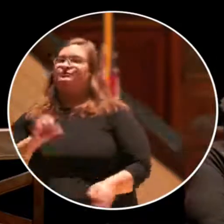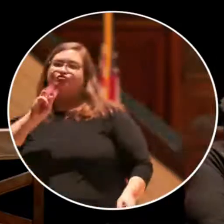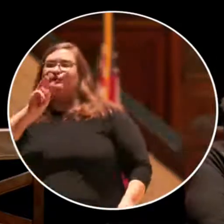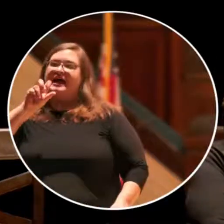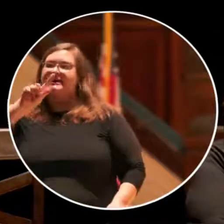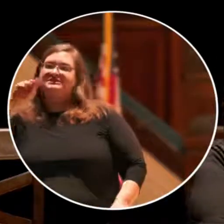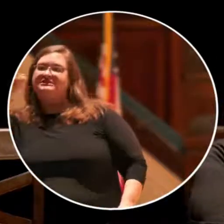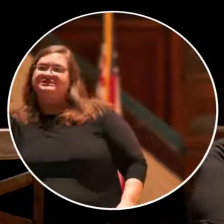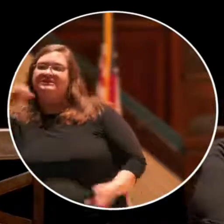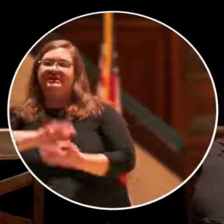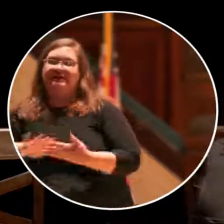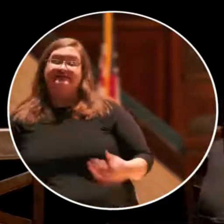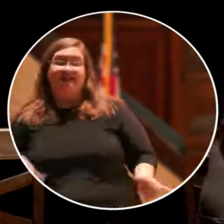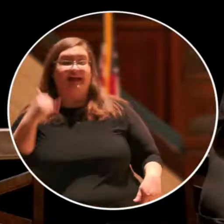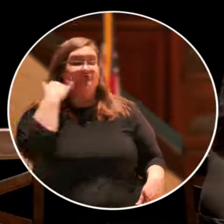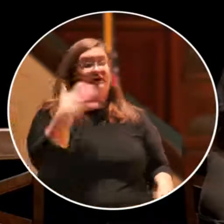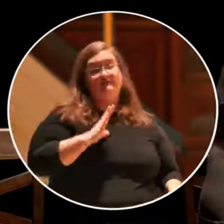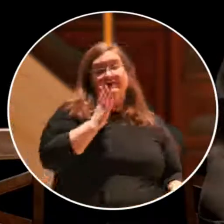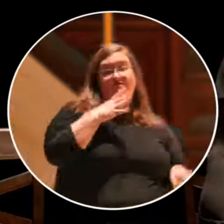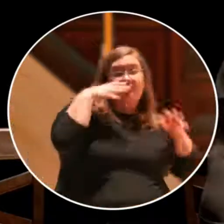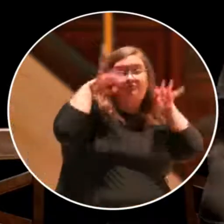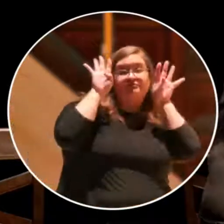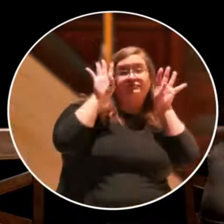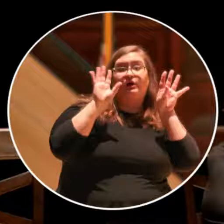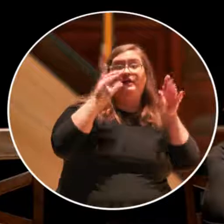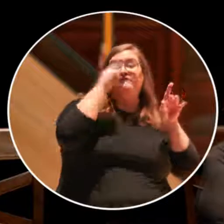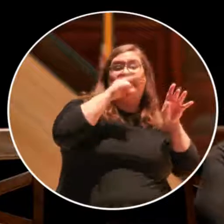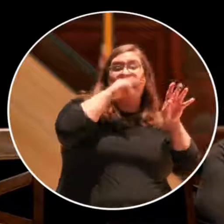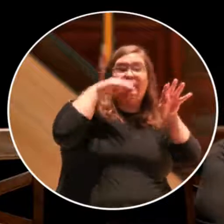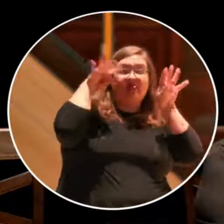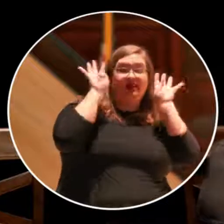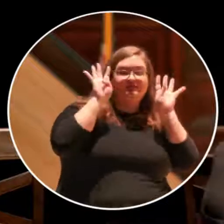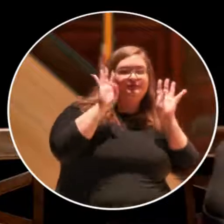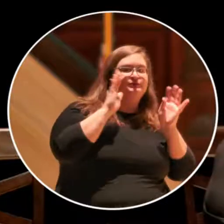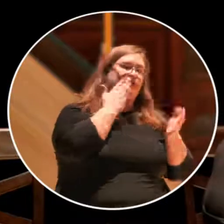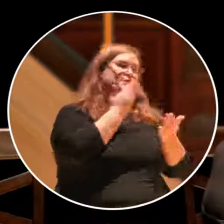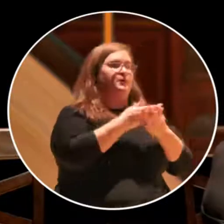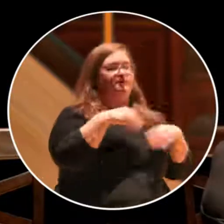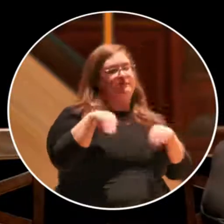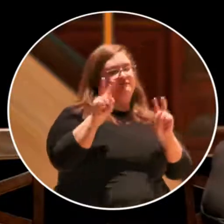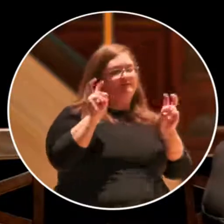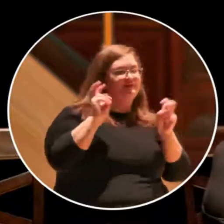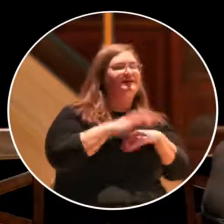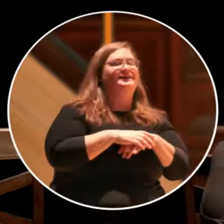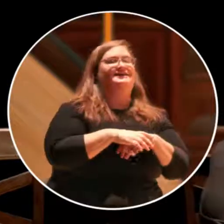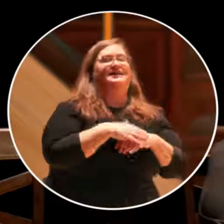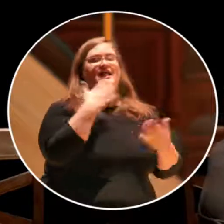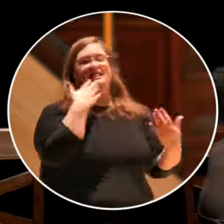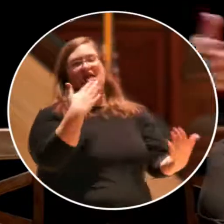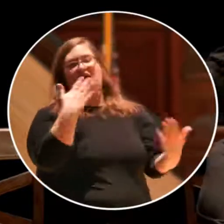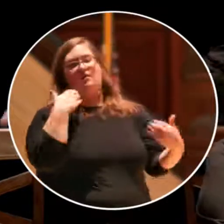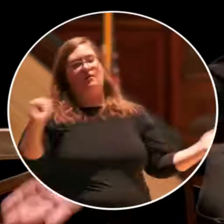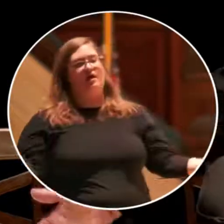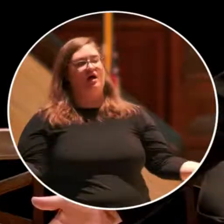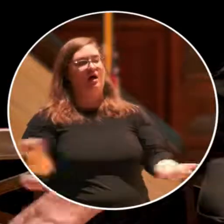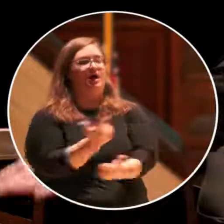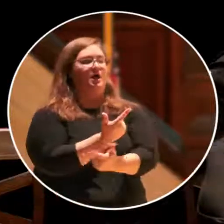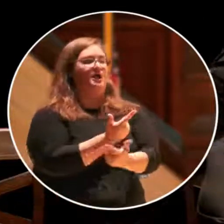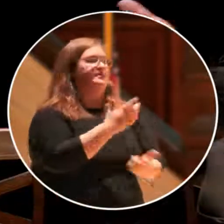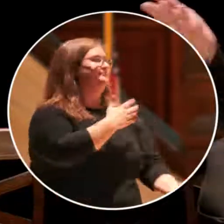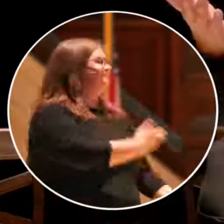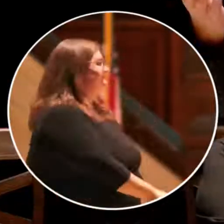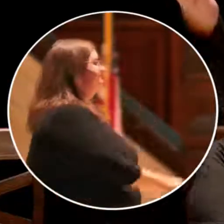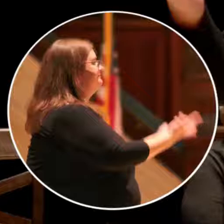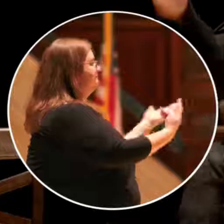If you did the fake lashes, I told you, this is a good move. But it is my great pleasure to thank you all and invite the cast to